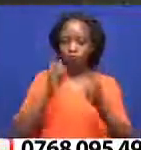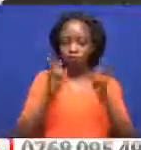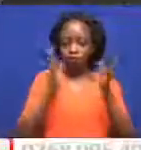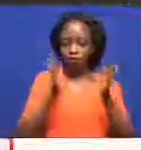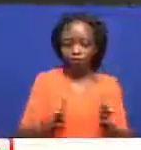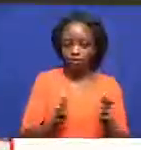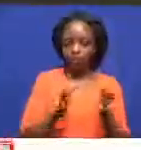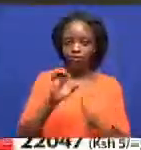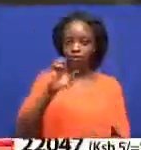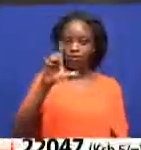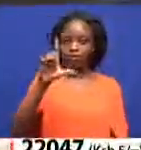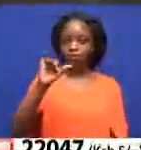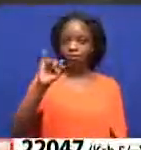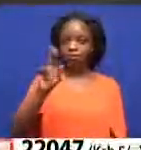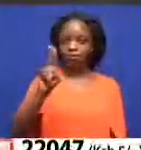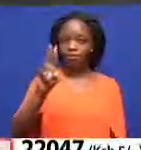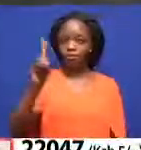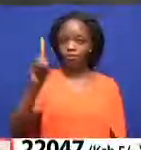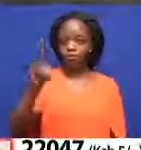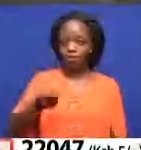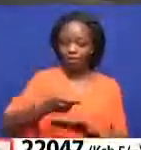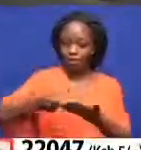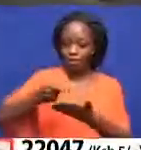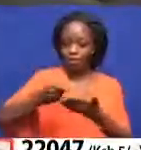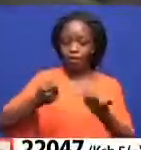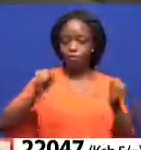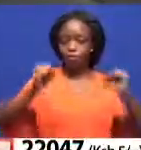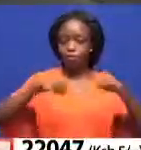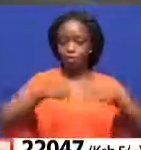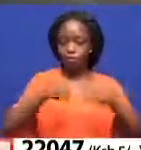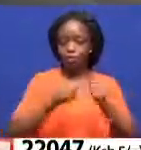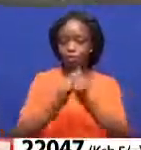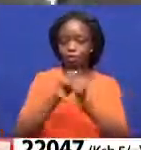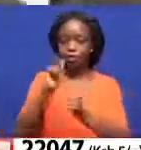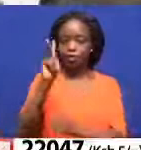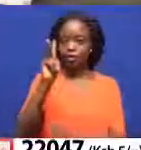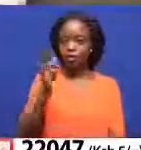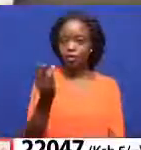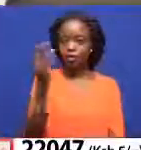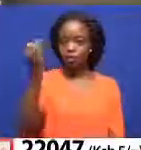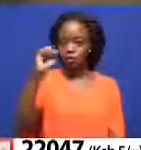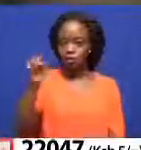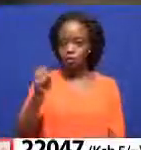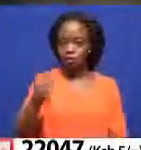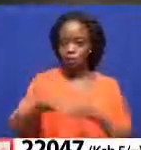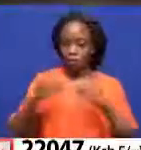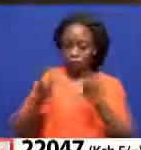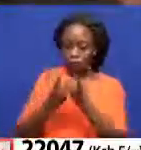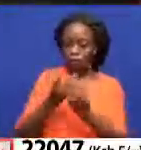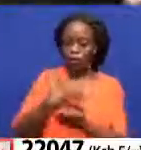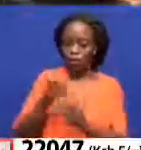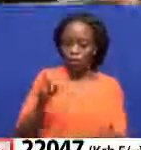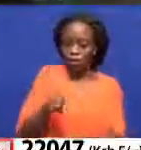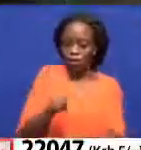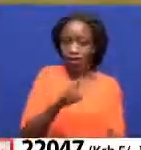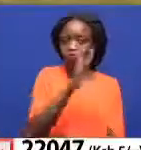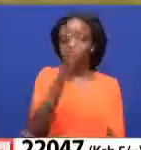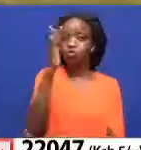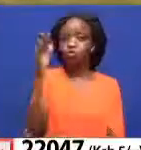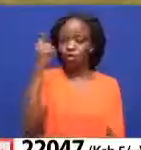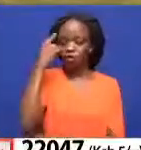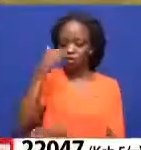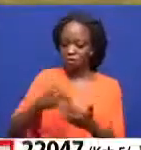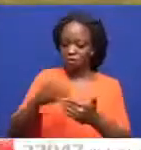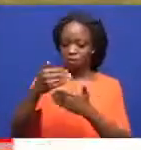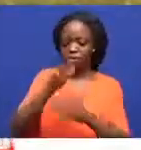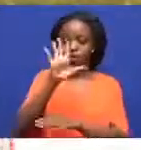Kipchoge signed a memorandum of understanding with the Kenya Forest Service Department to plant indigenous trees for the